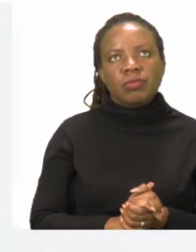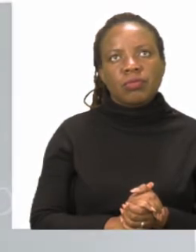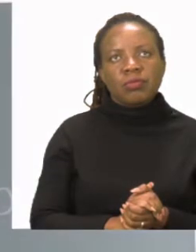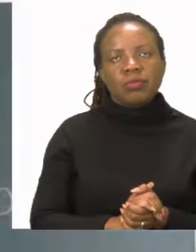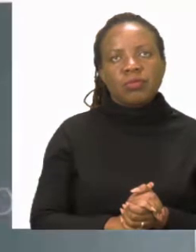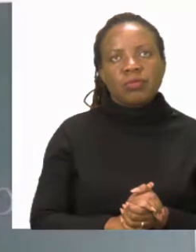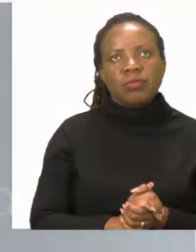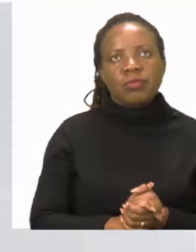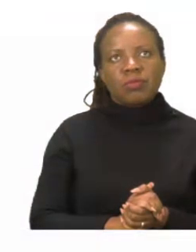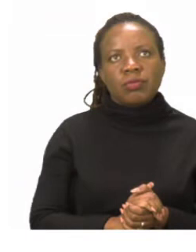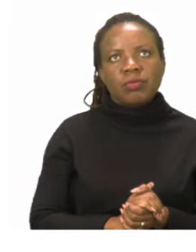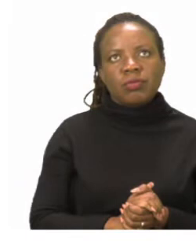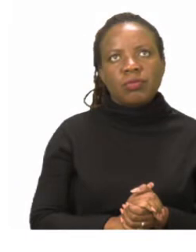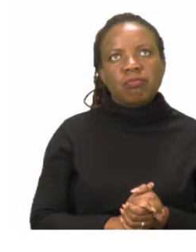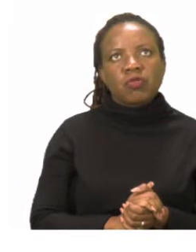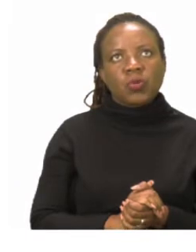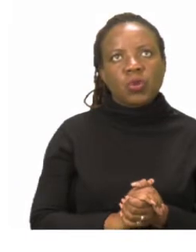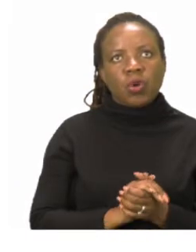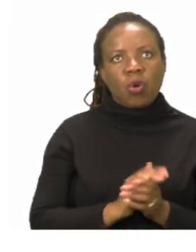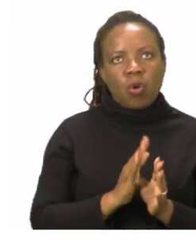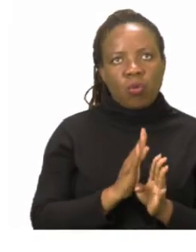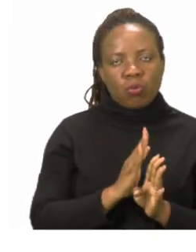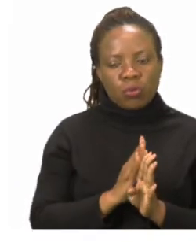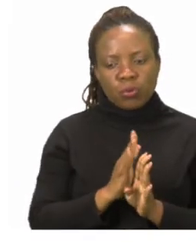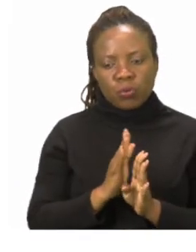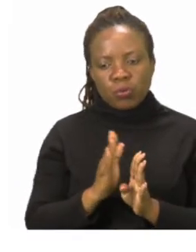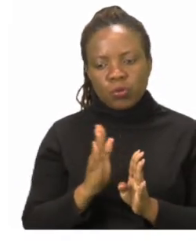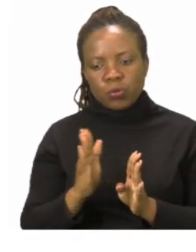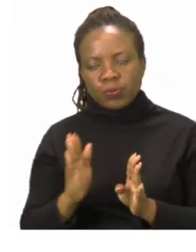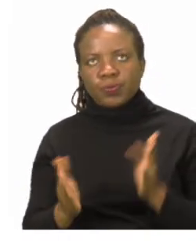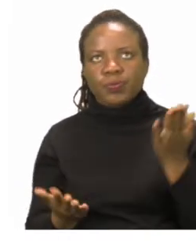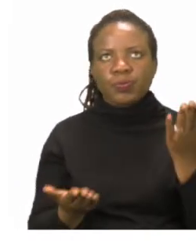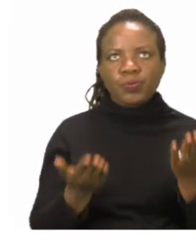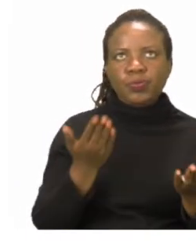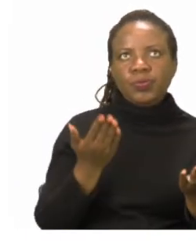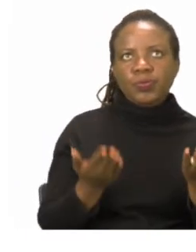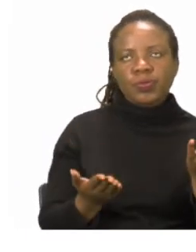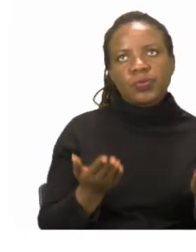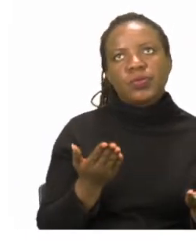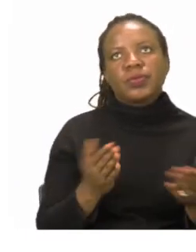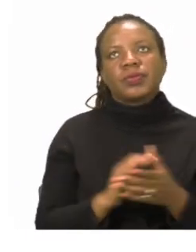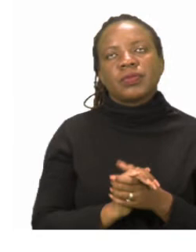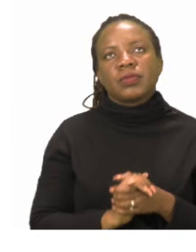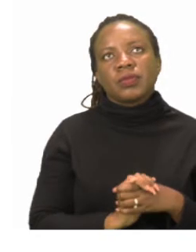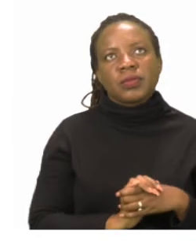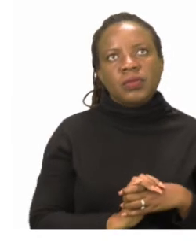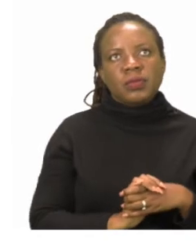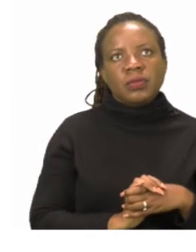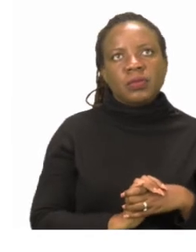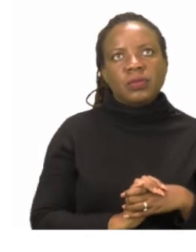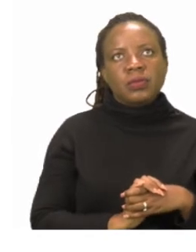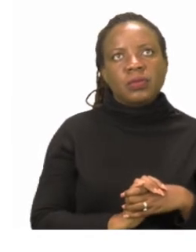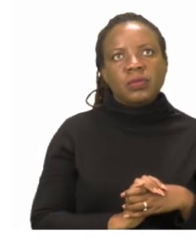some ordering and comparing. Okay, now it says,